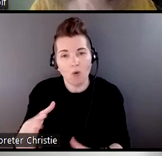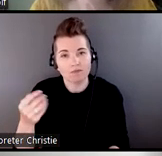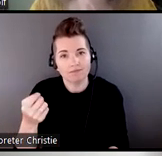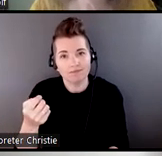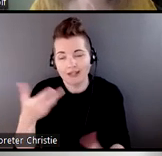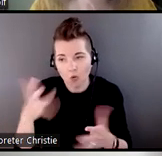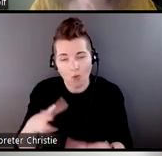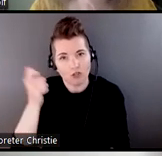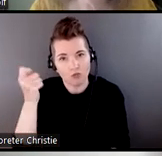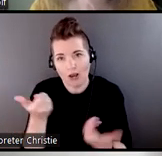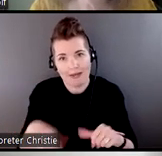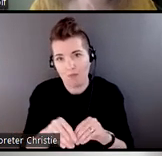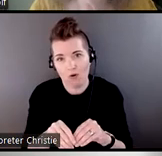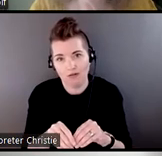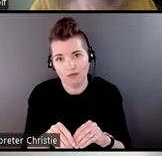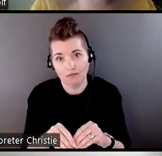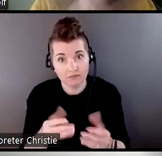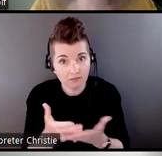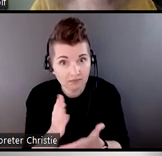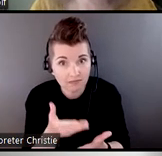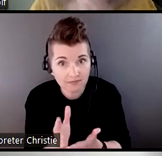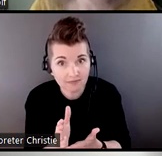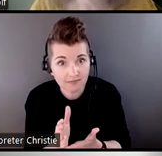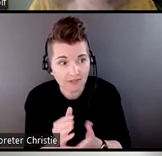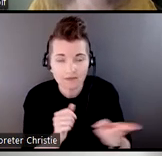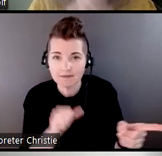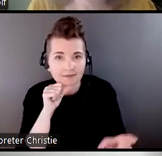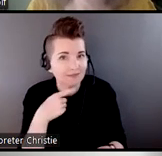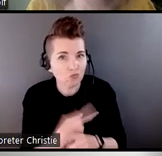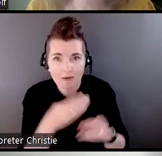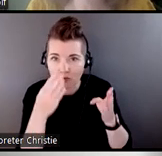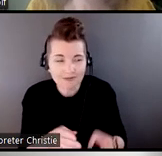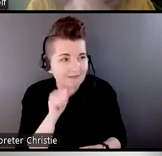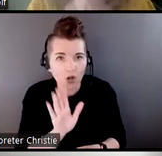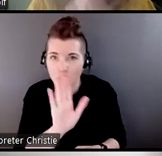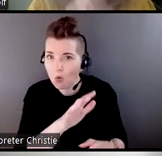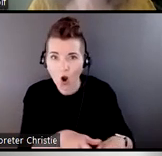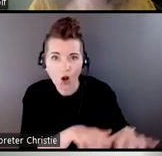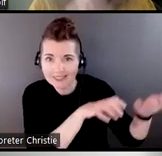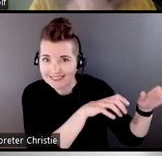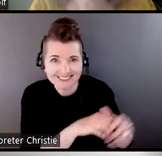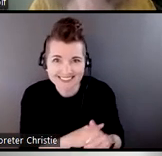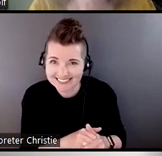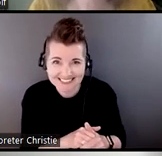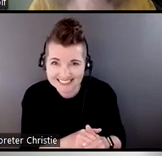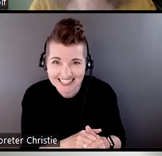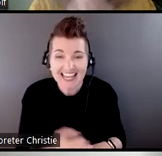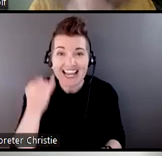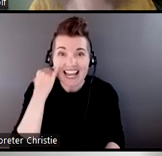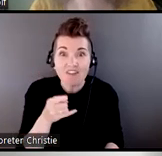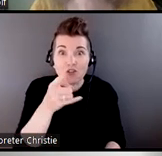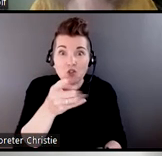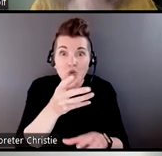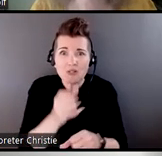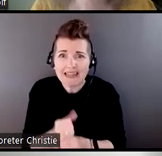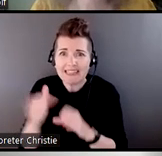target audience. I encourage people to unsubscribe. If you're getting emails from an organization and it's clogging your inbox and